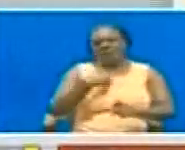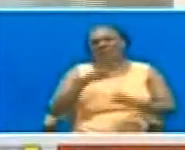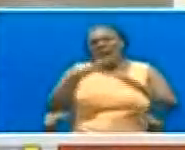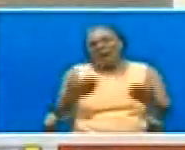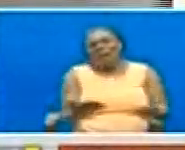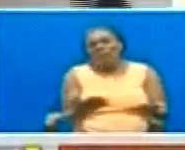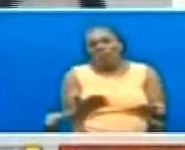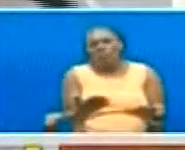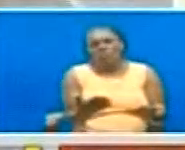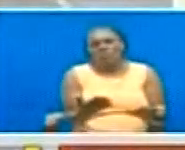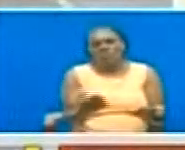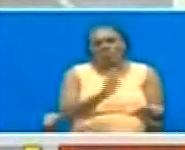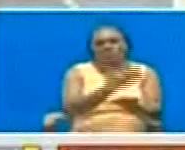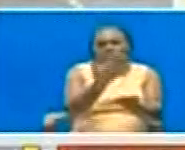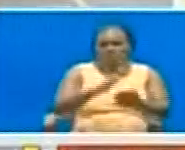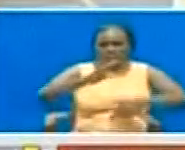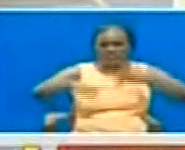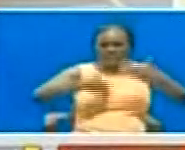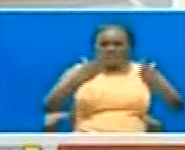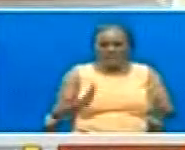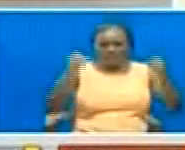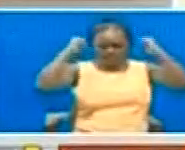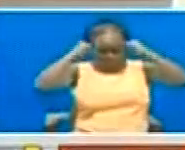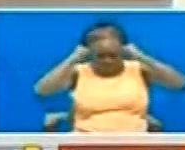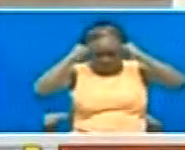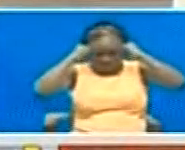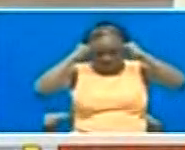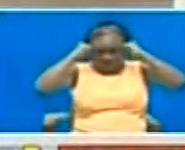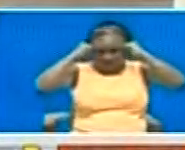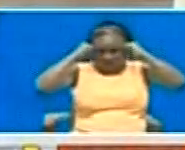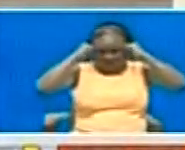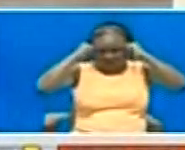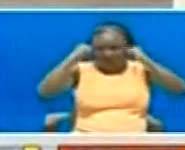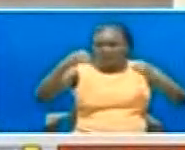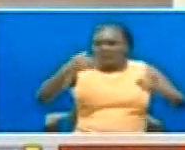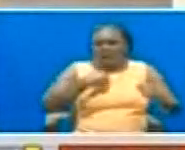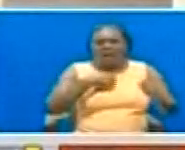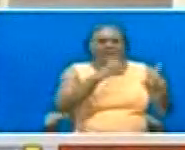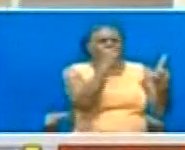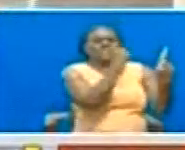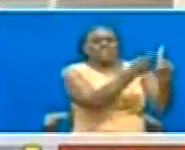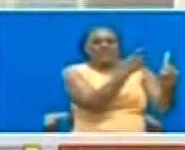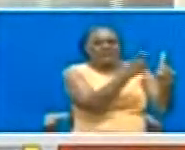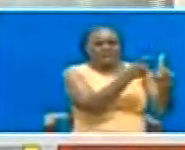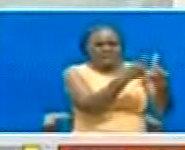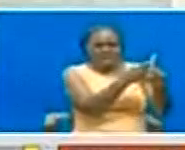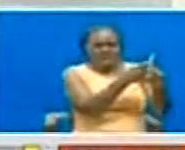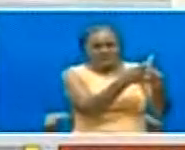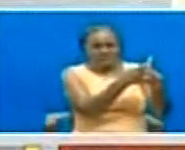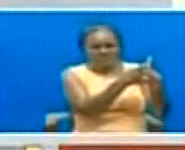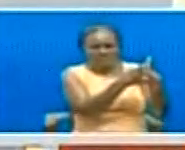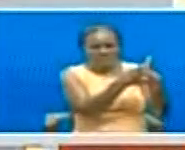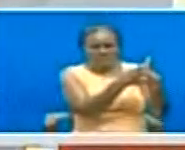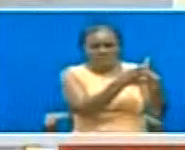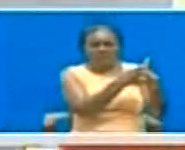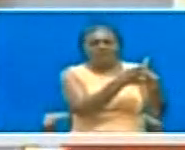etc. How is it juggling the game as well as studies? Well, I mean, you know, we actually have a term for that. It's called student athlete. And